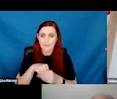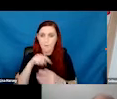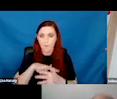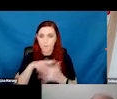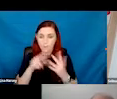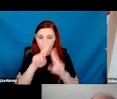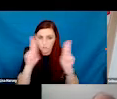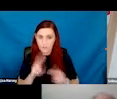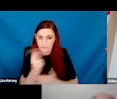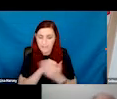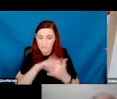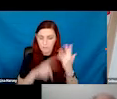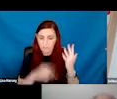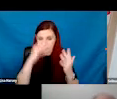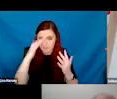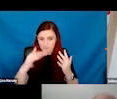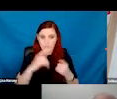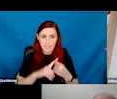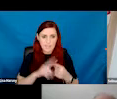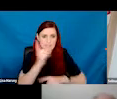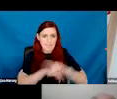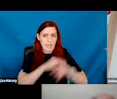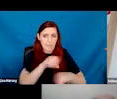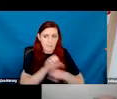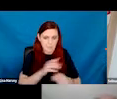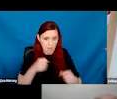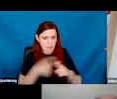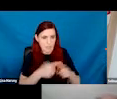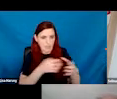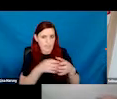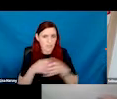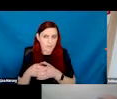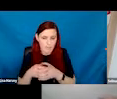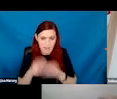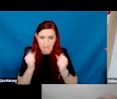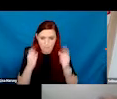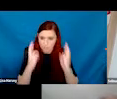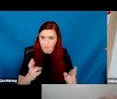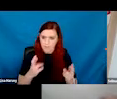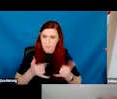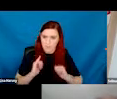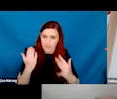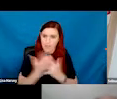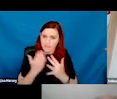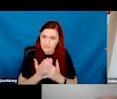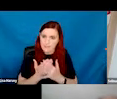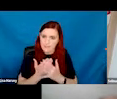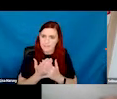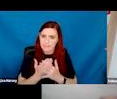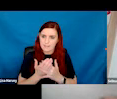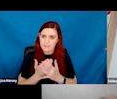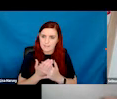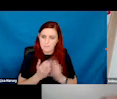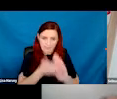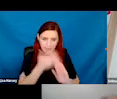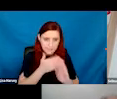Disabled people are intersectional beings who need and have a right to expect accessible facilities and services that are delivered with dignity